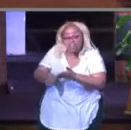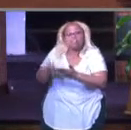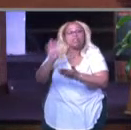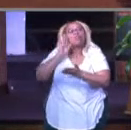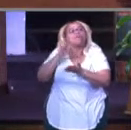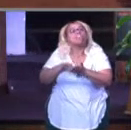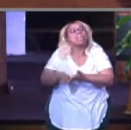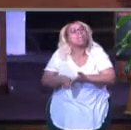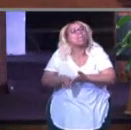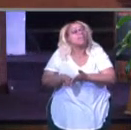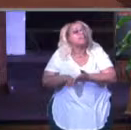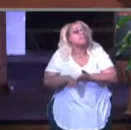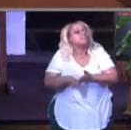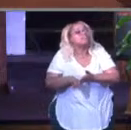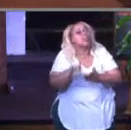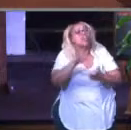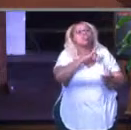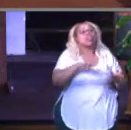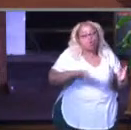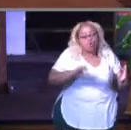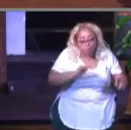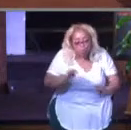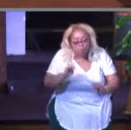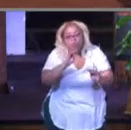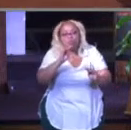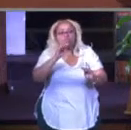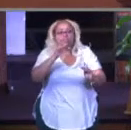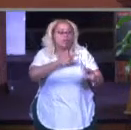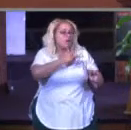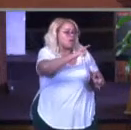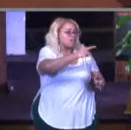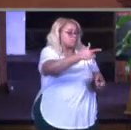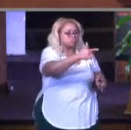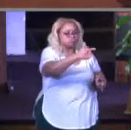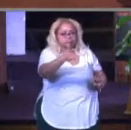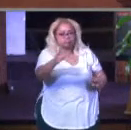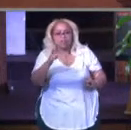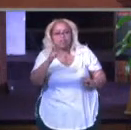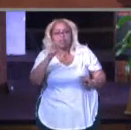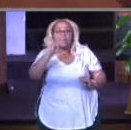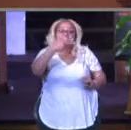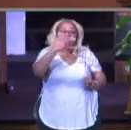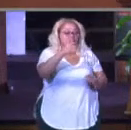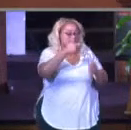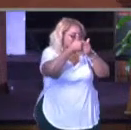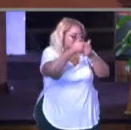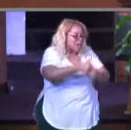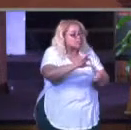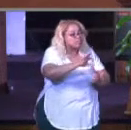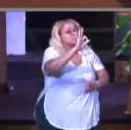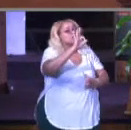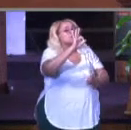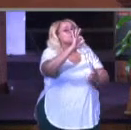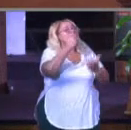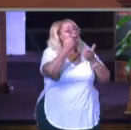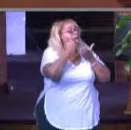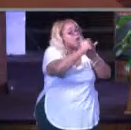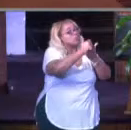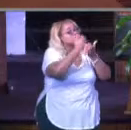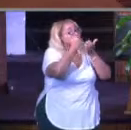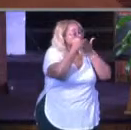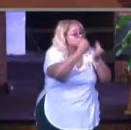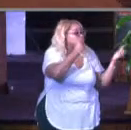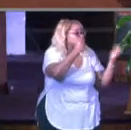forgiven. The Lord was moving on the heart of the Ethiopian. And Philip obeyed the Spirit and helped strengthen that